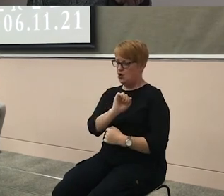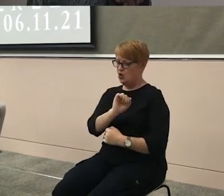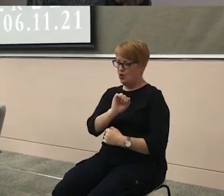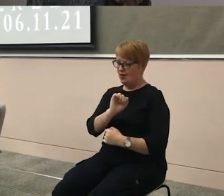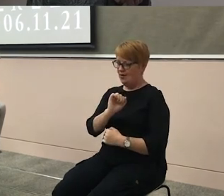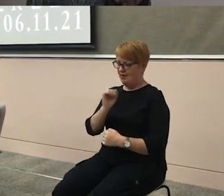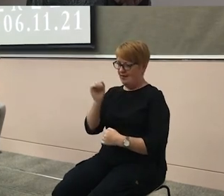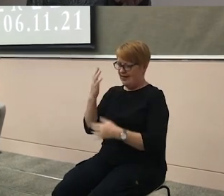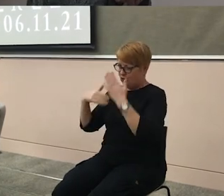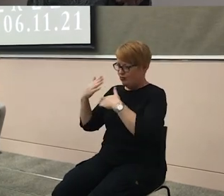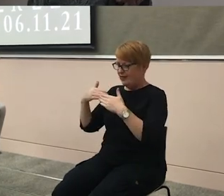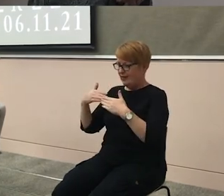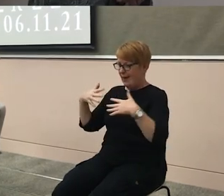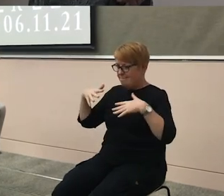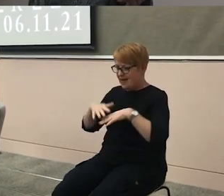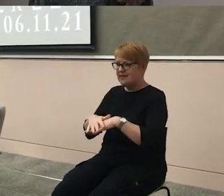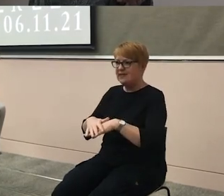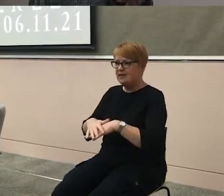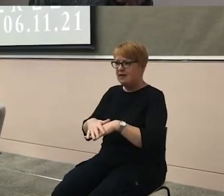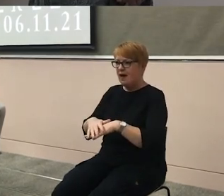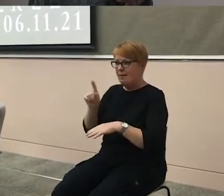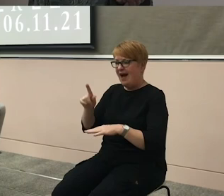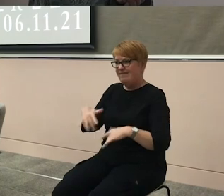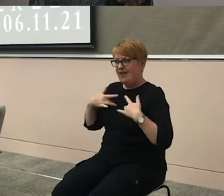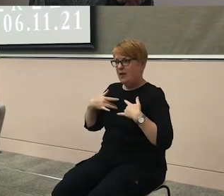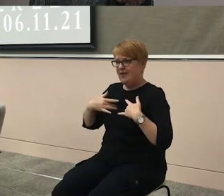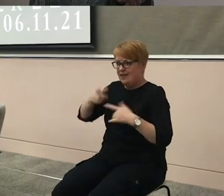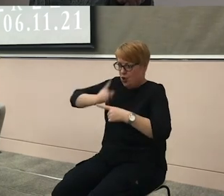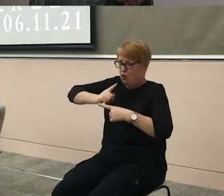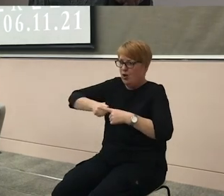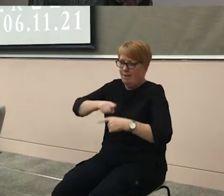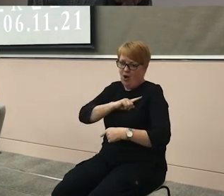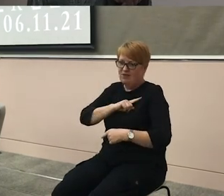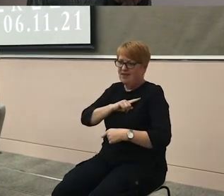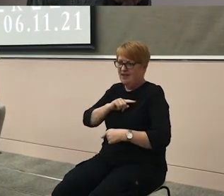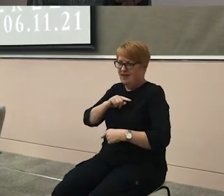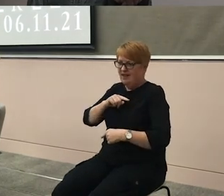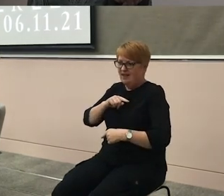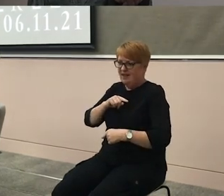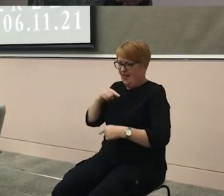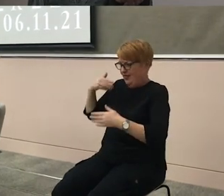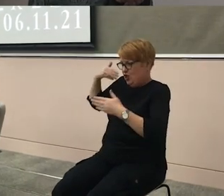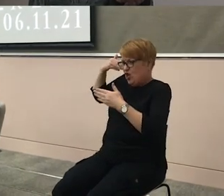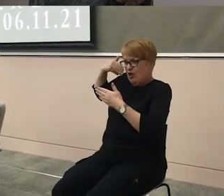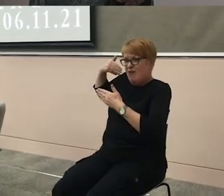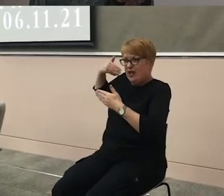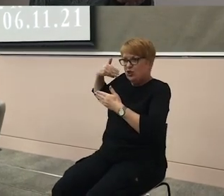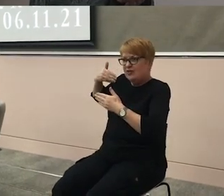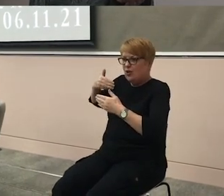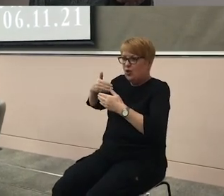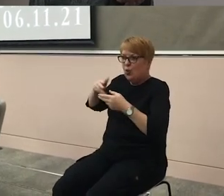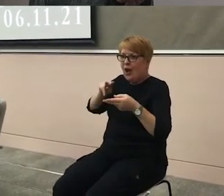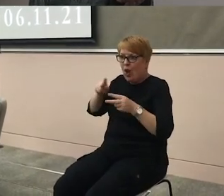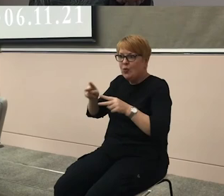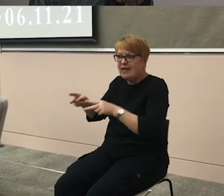feel this urgency because we're losing that generation to try and preserve. Mm. And I'm a creative, but I also work across